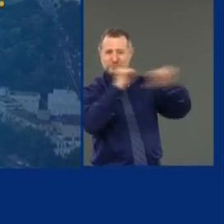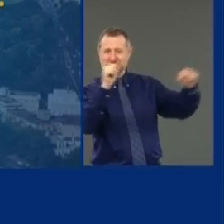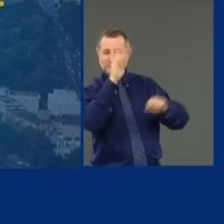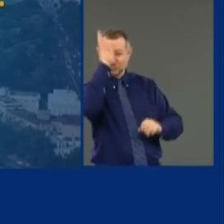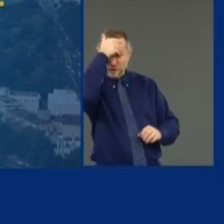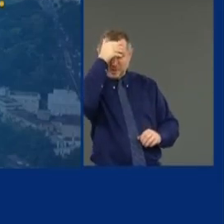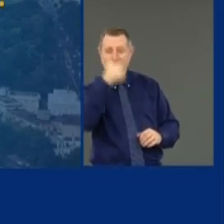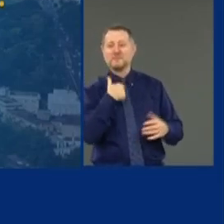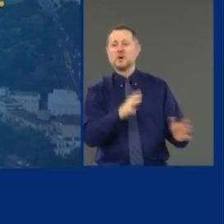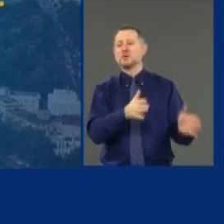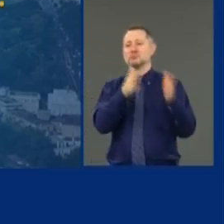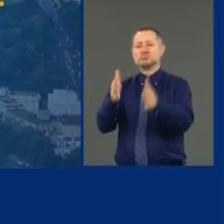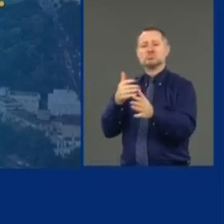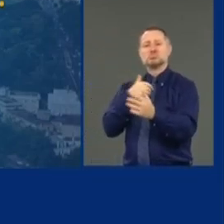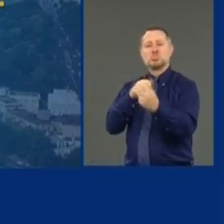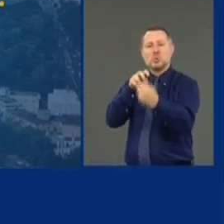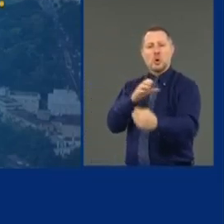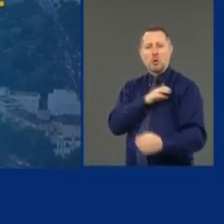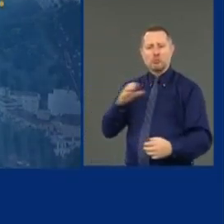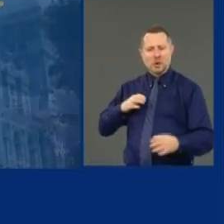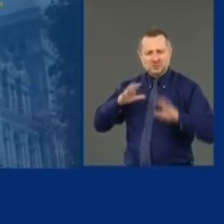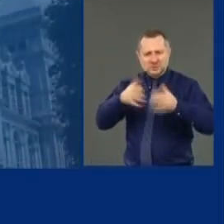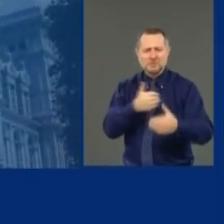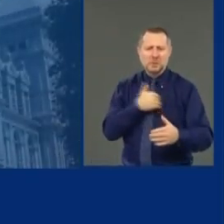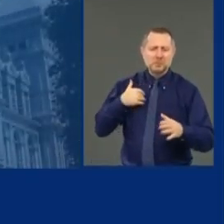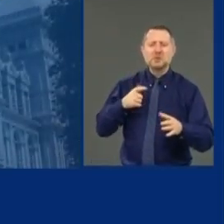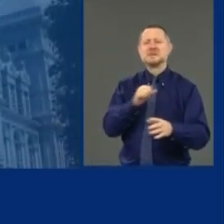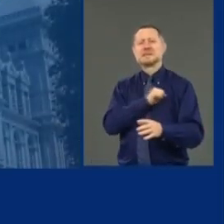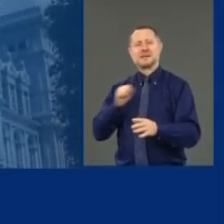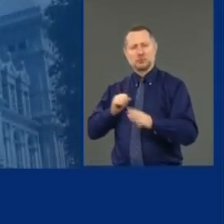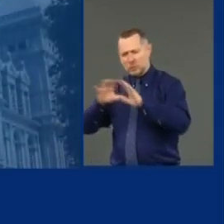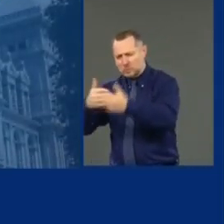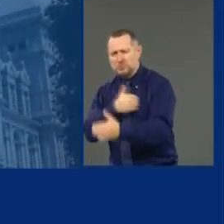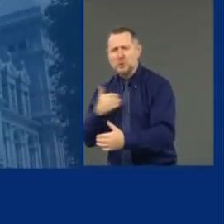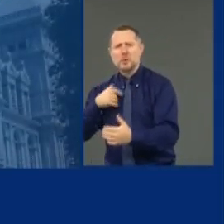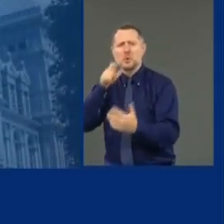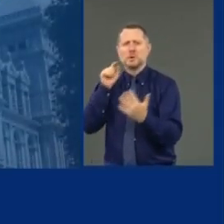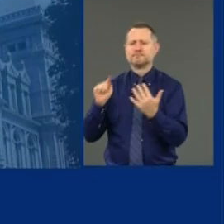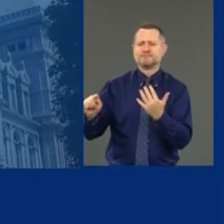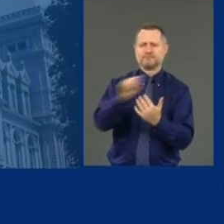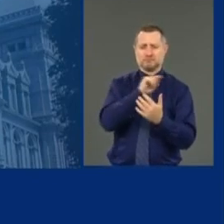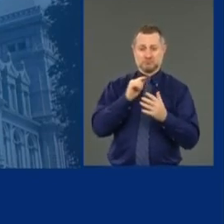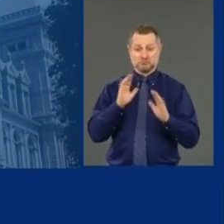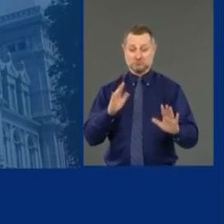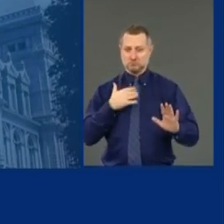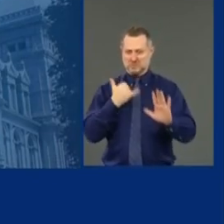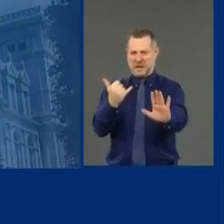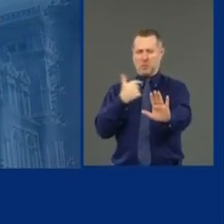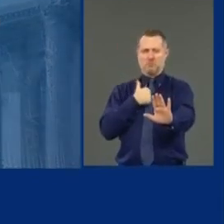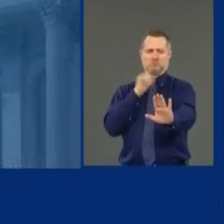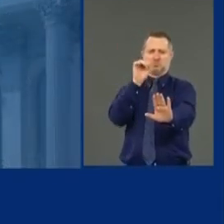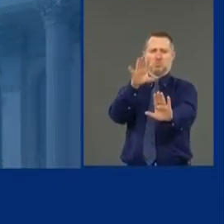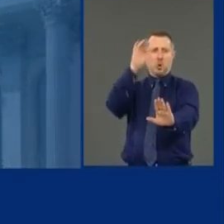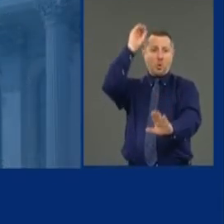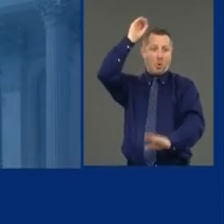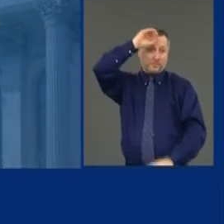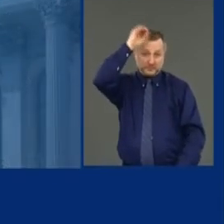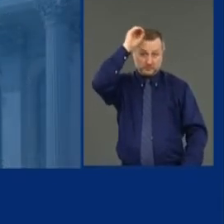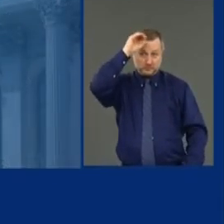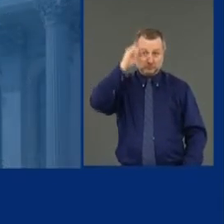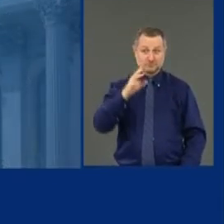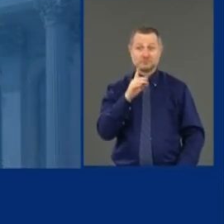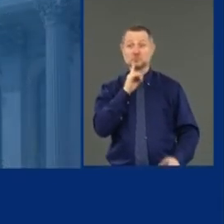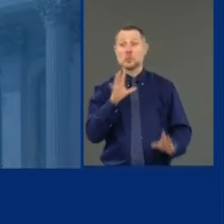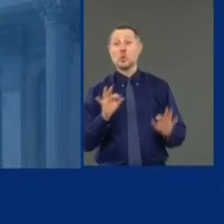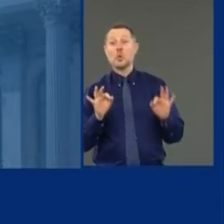Senate members to try to find out what was going on. This is my opinion, so it's worth what you pay for it, since you're not paying